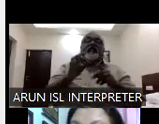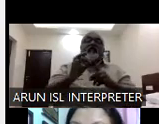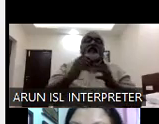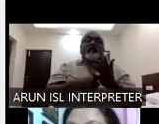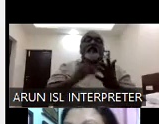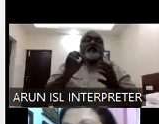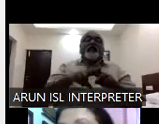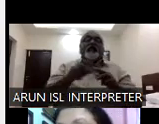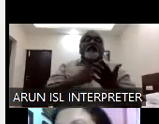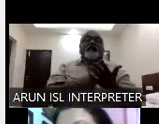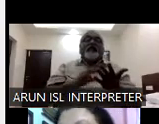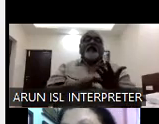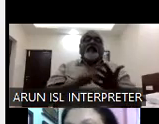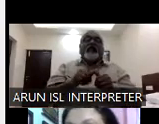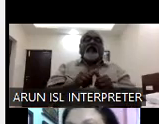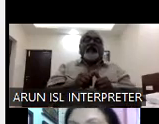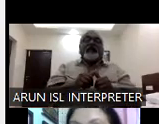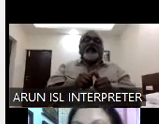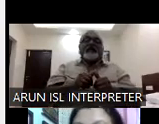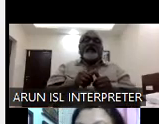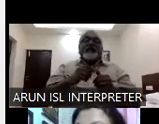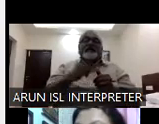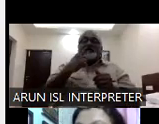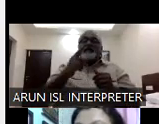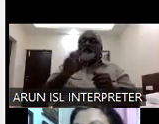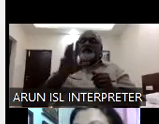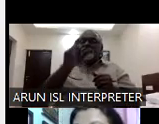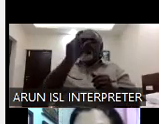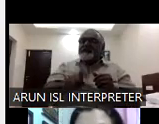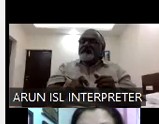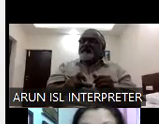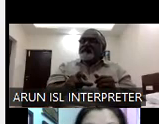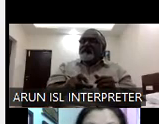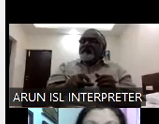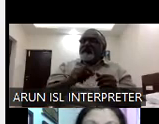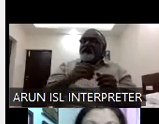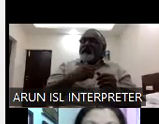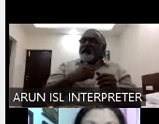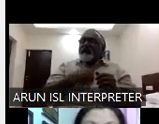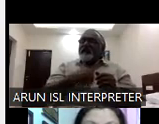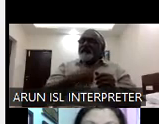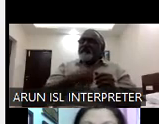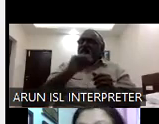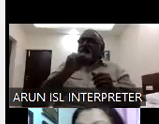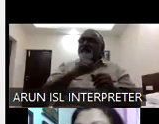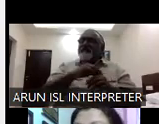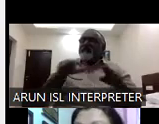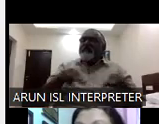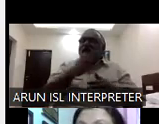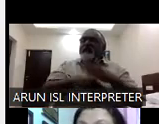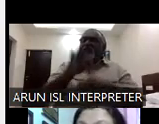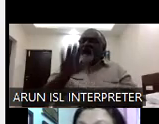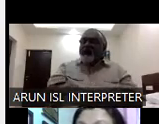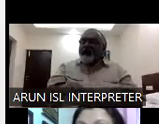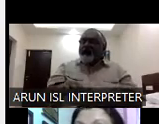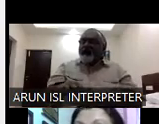having a person with disability in your family? That's all, with 4-5 questions. So so what I'm saying is, then